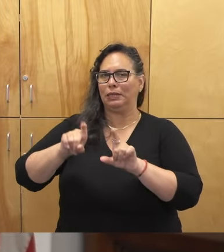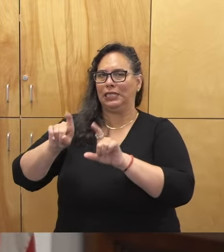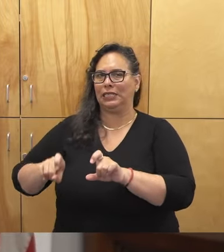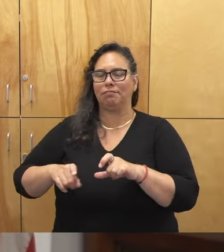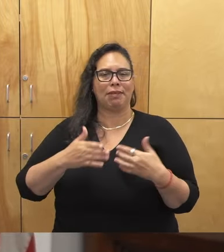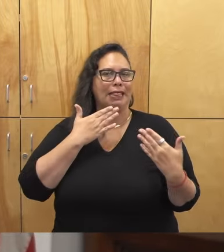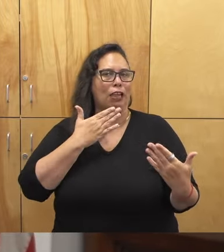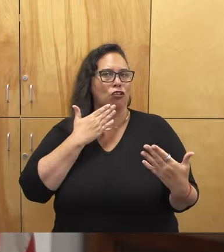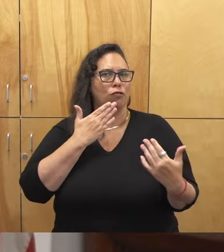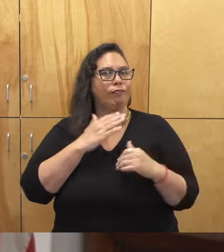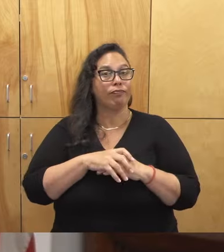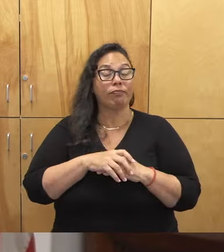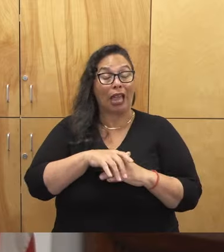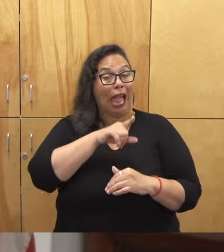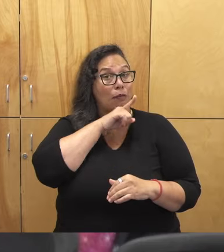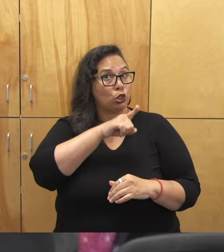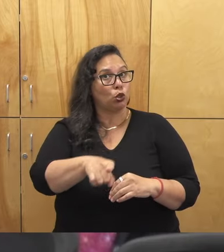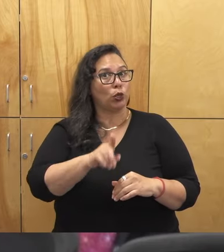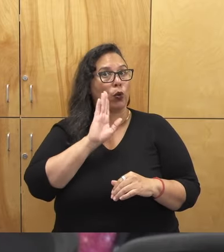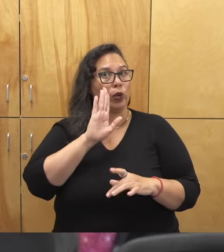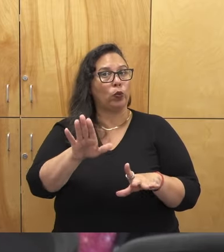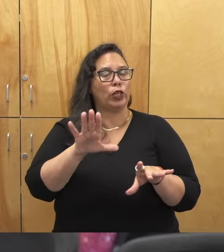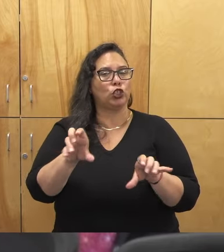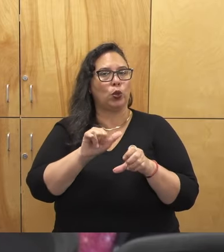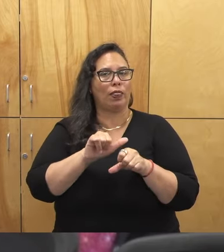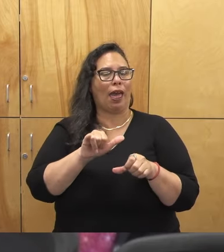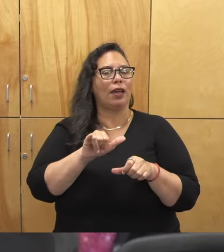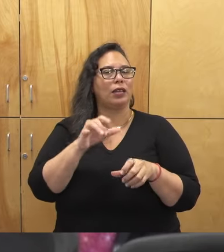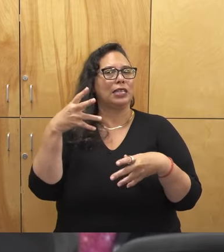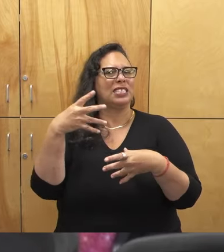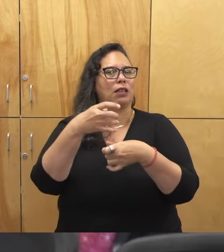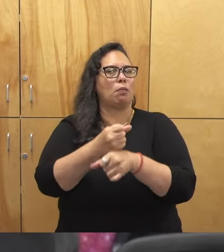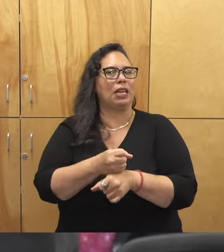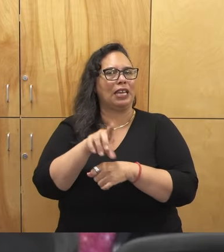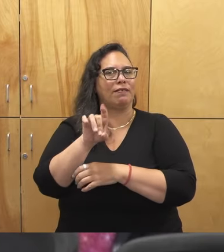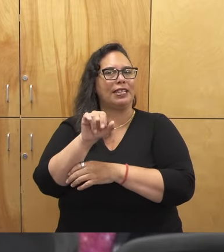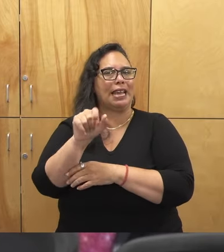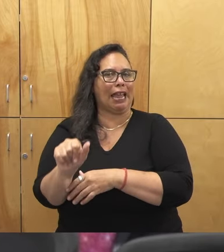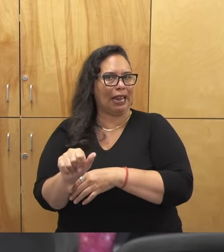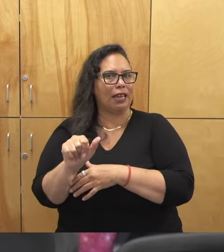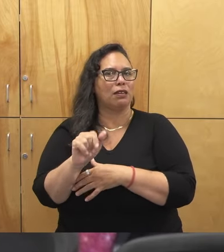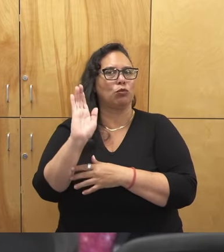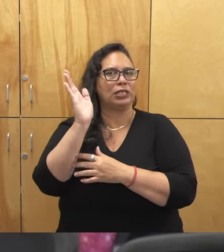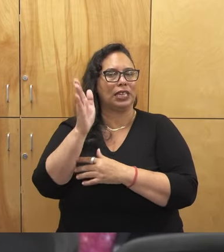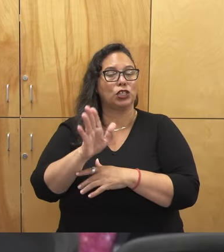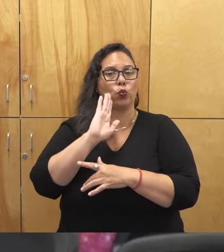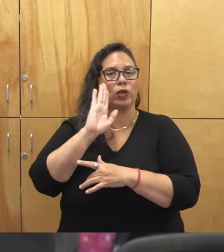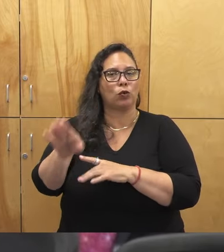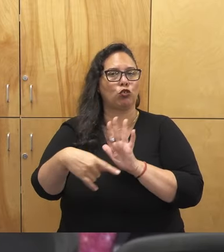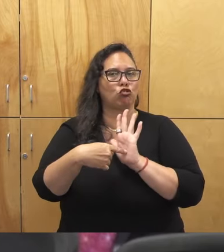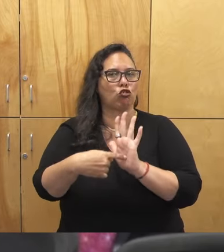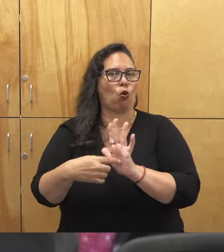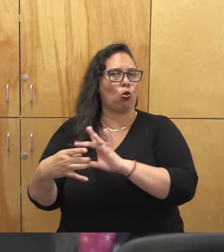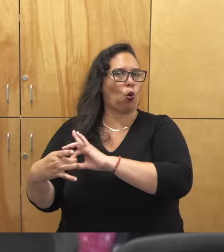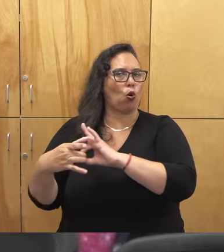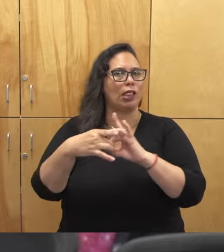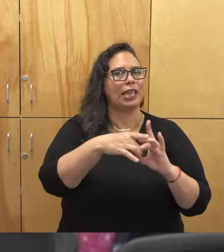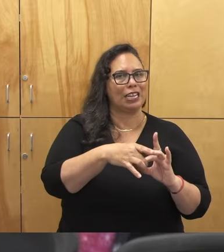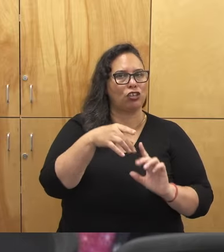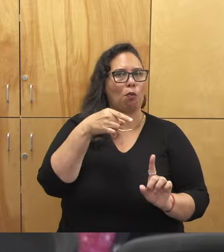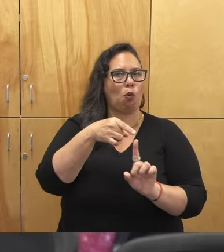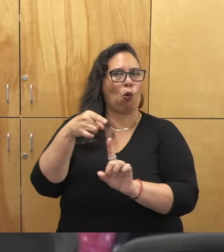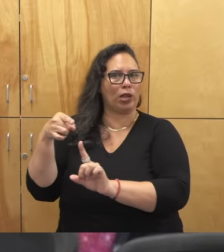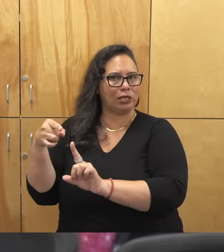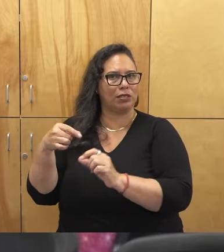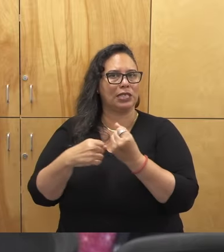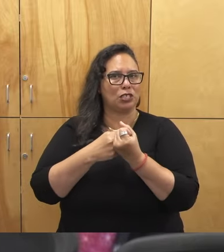that. Absolutely, and we will do that with our summative data presentation. We will bring in some of those correlation points and data points